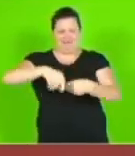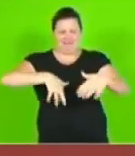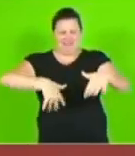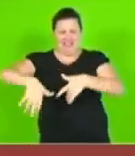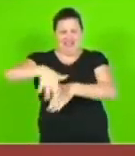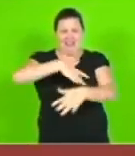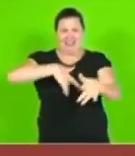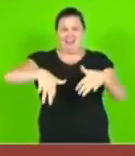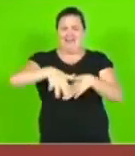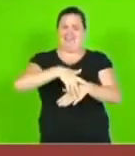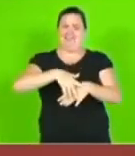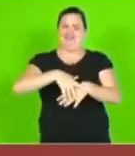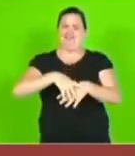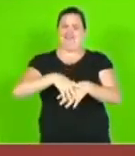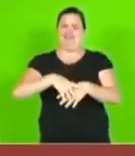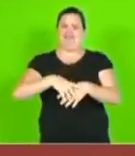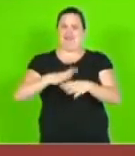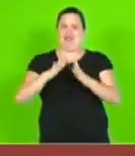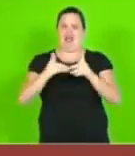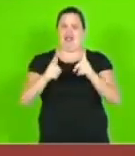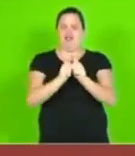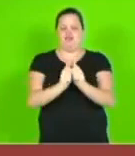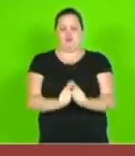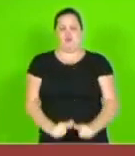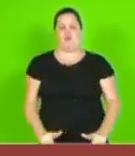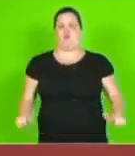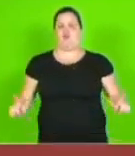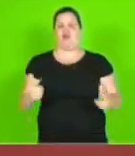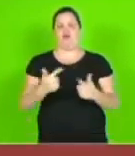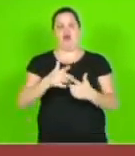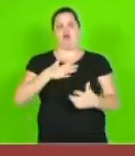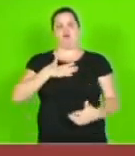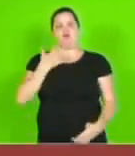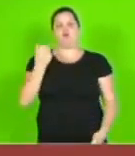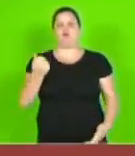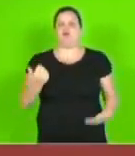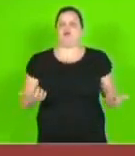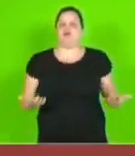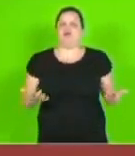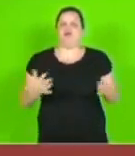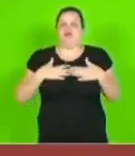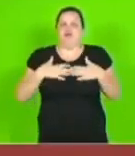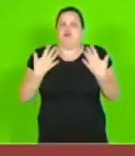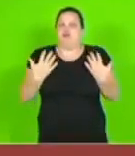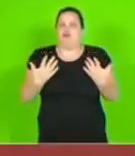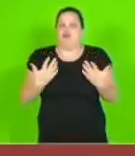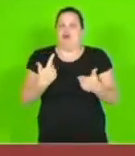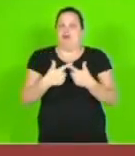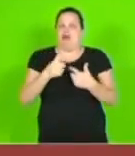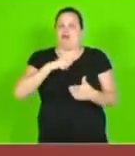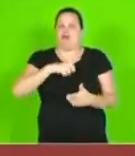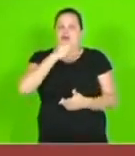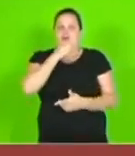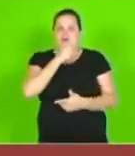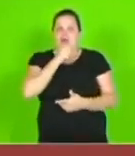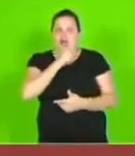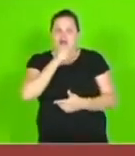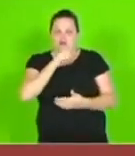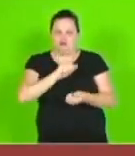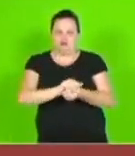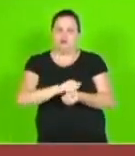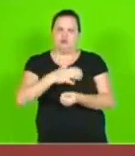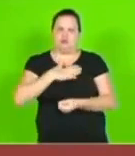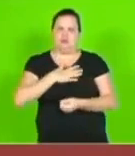And he played this trumpet. And everyone started running around, going crazy. They were all surprised. They